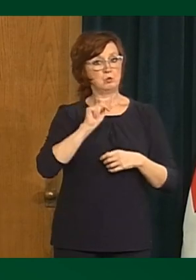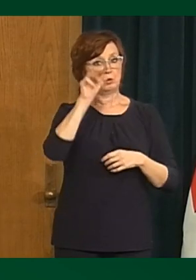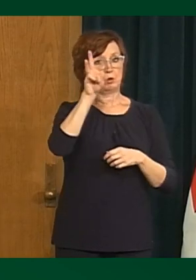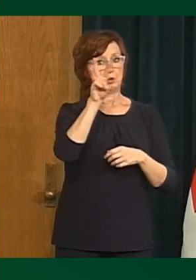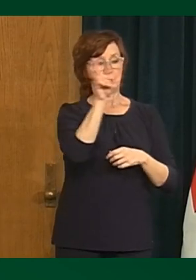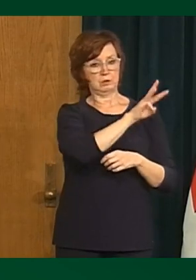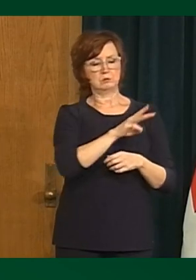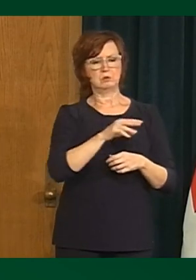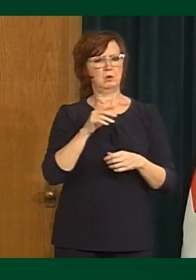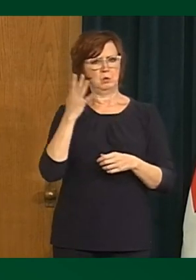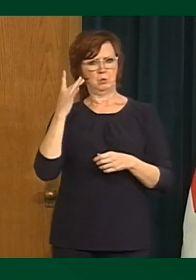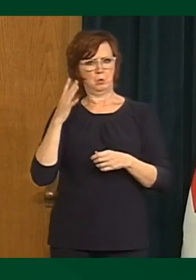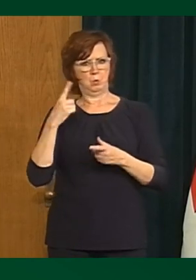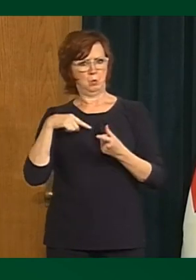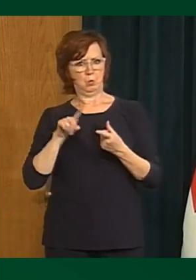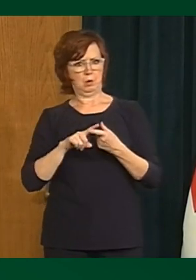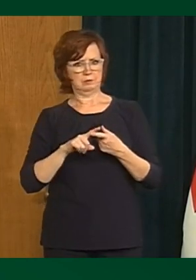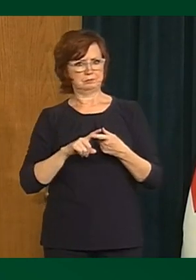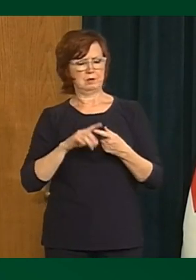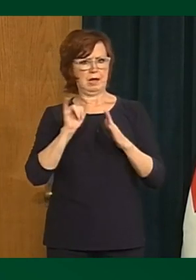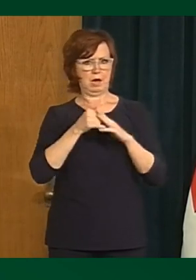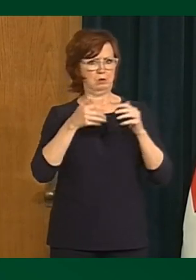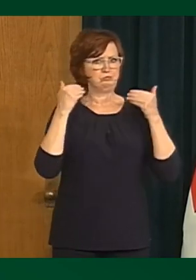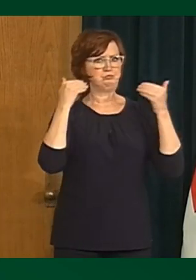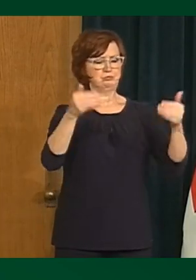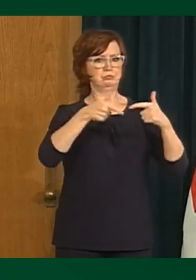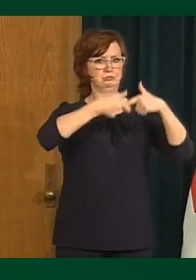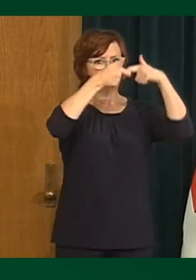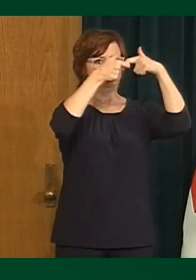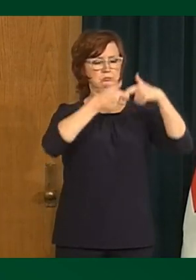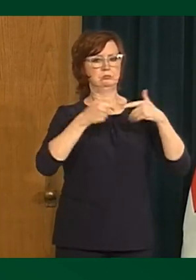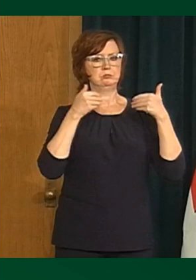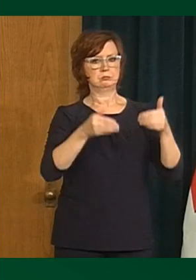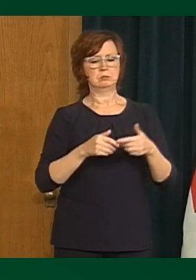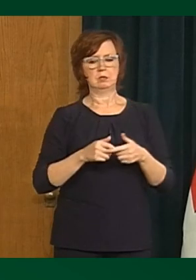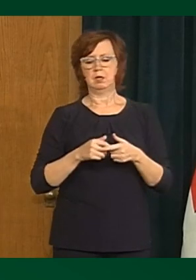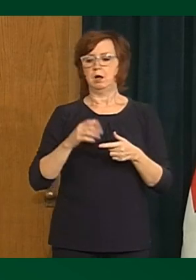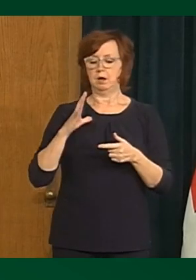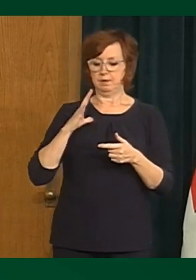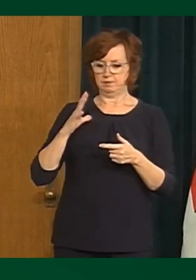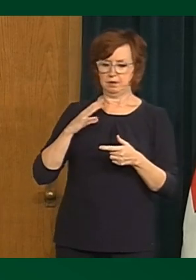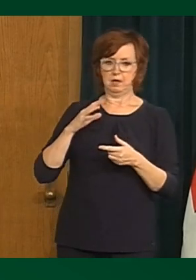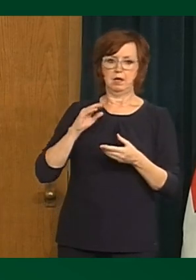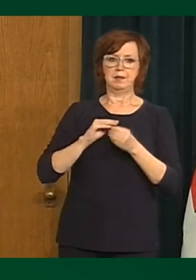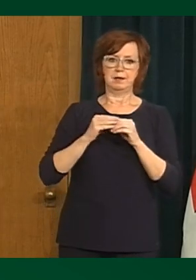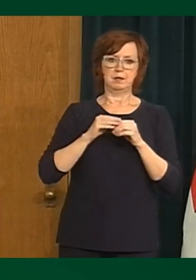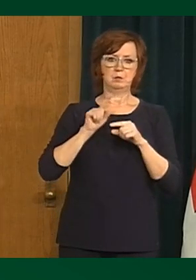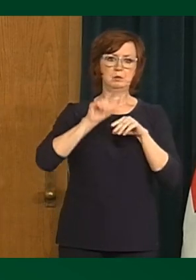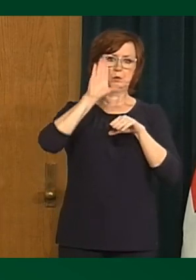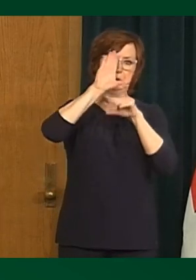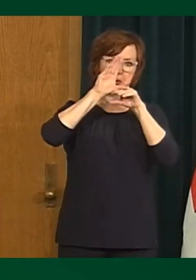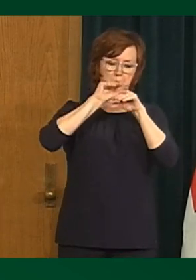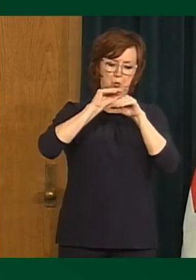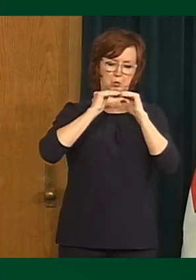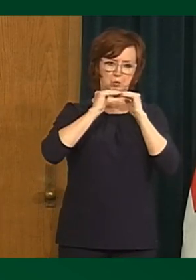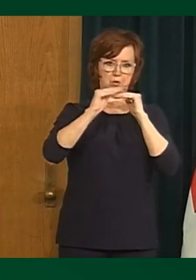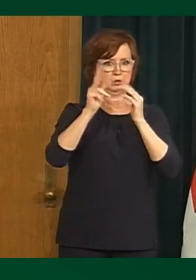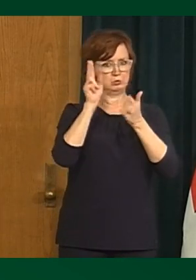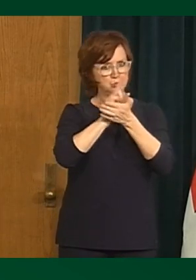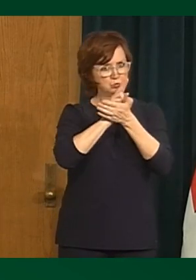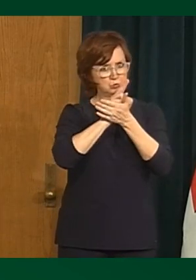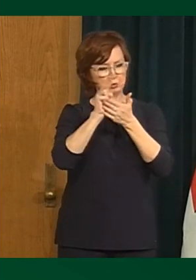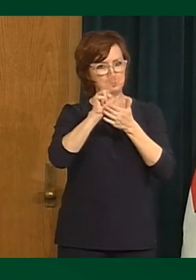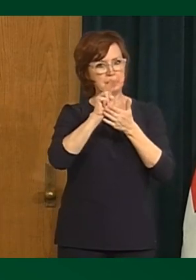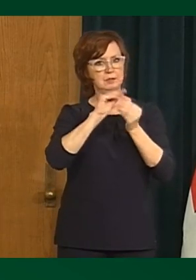for outbreaks, we do like to see case numbers extremely low. They may not be zero, but extremely low for at least